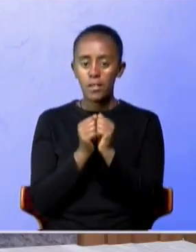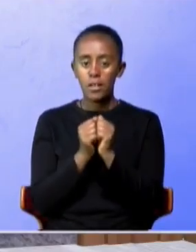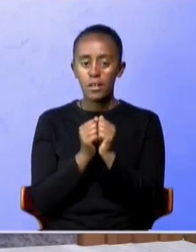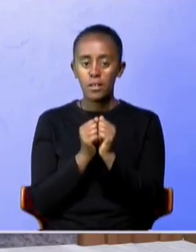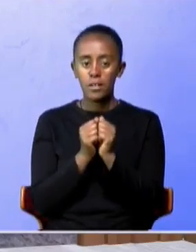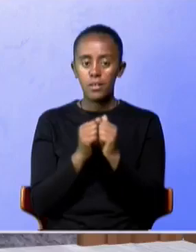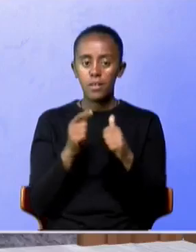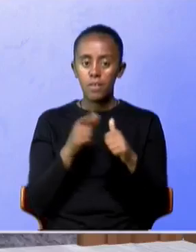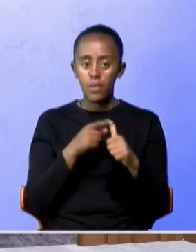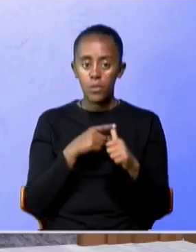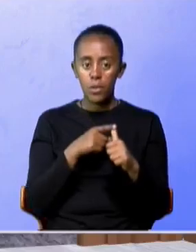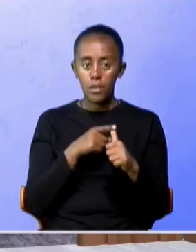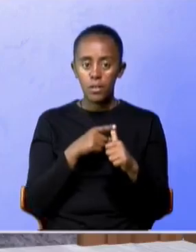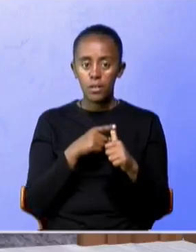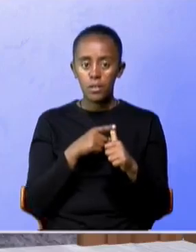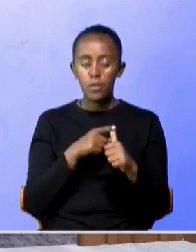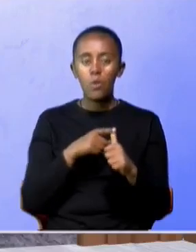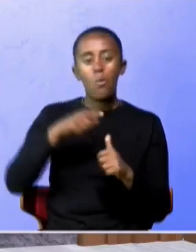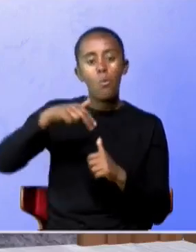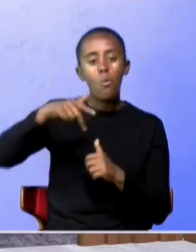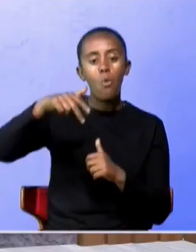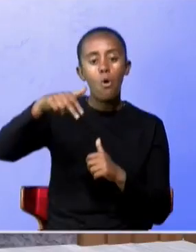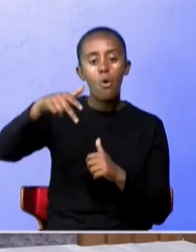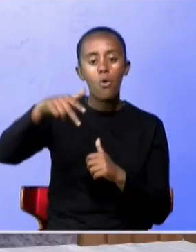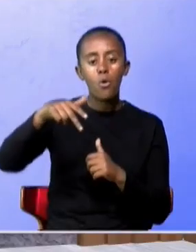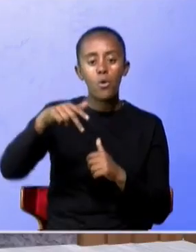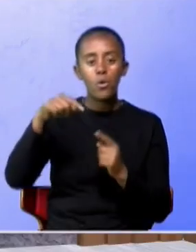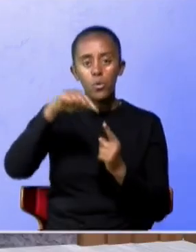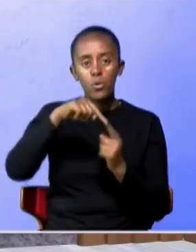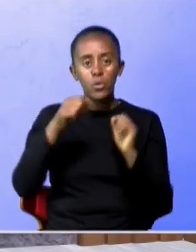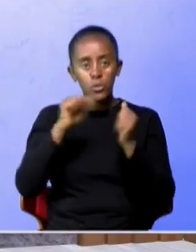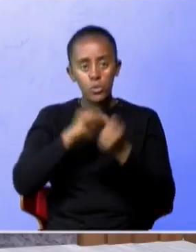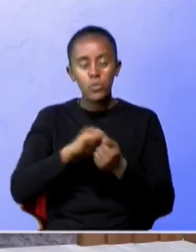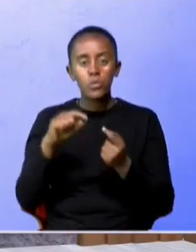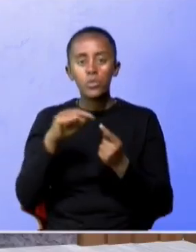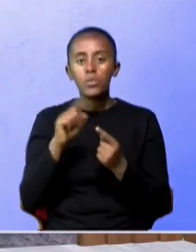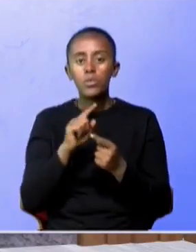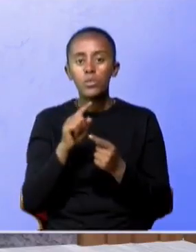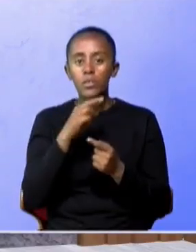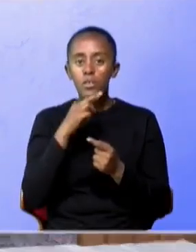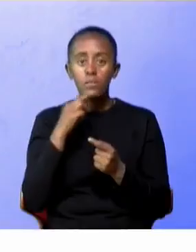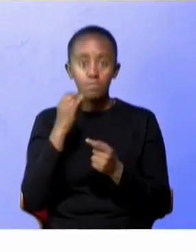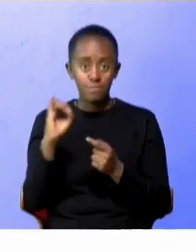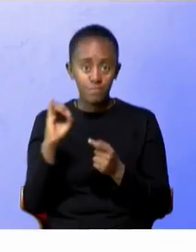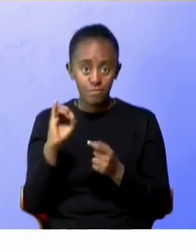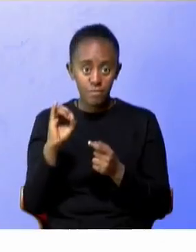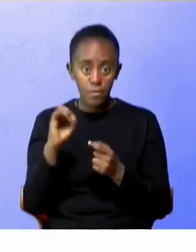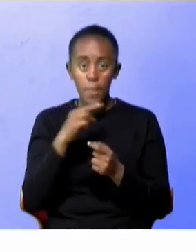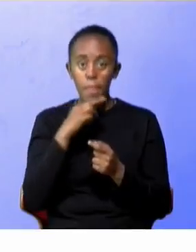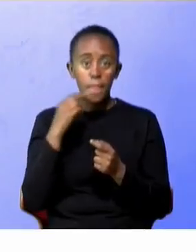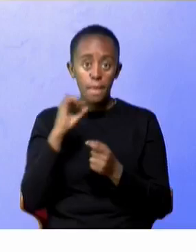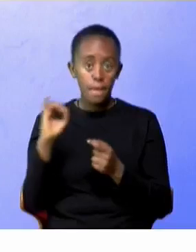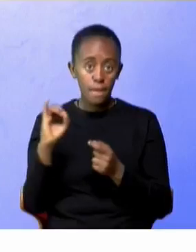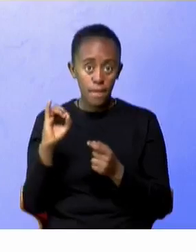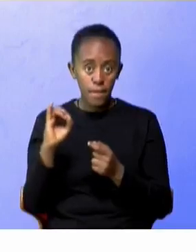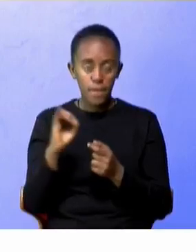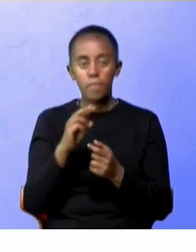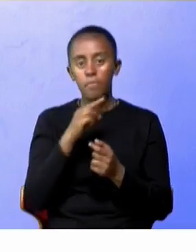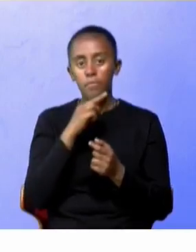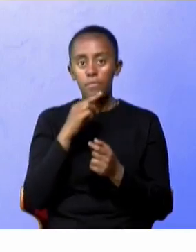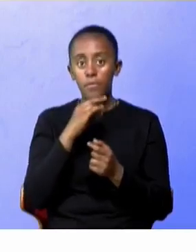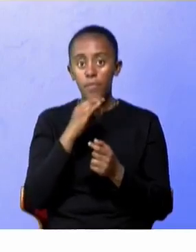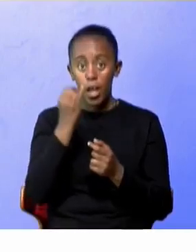first one, walk. So we change walk into a gerund by adding